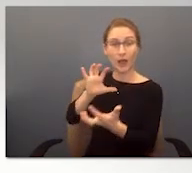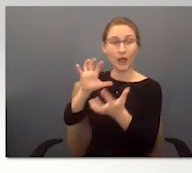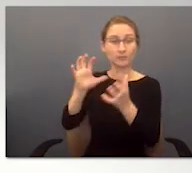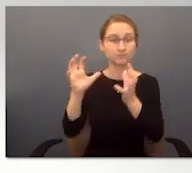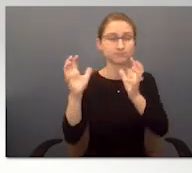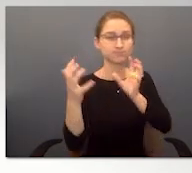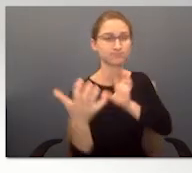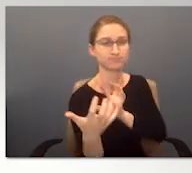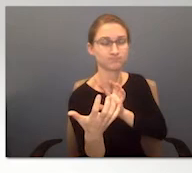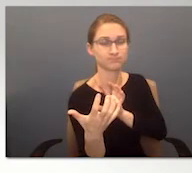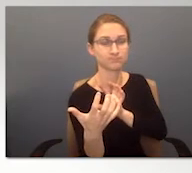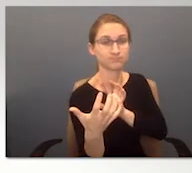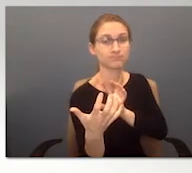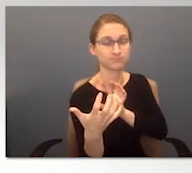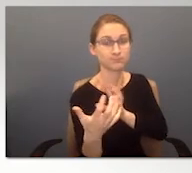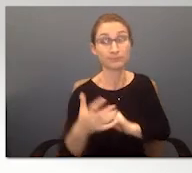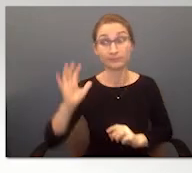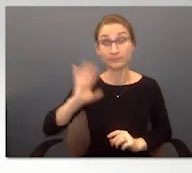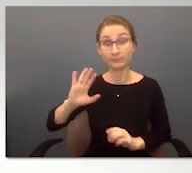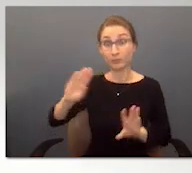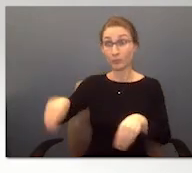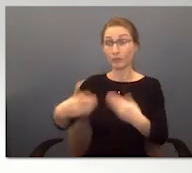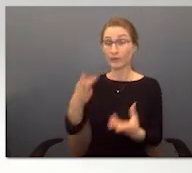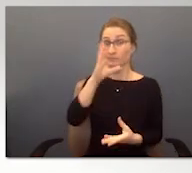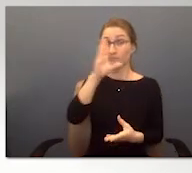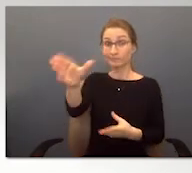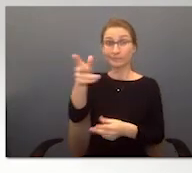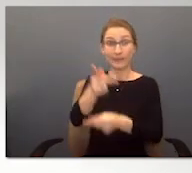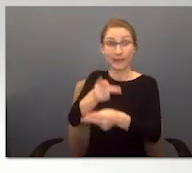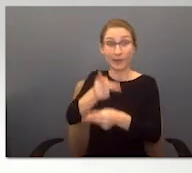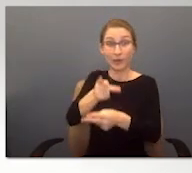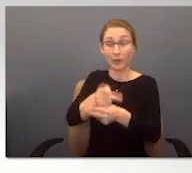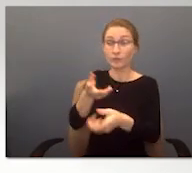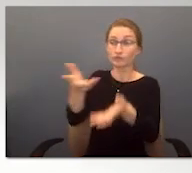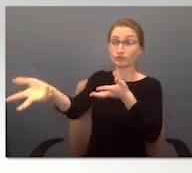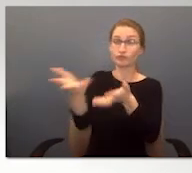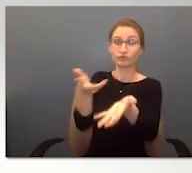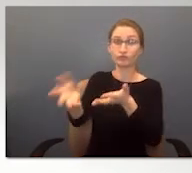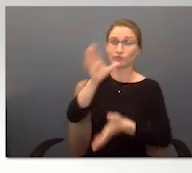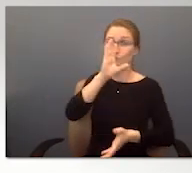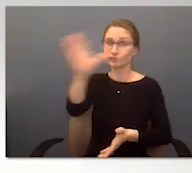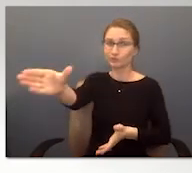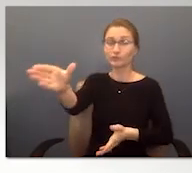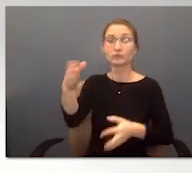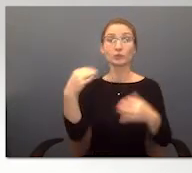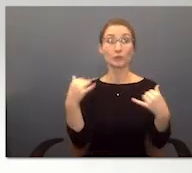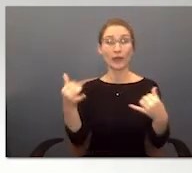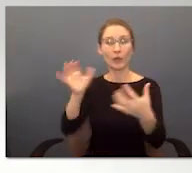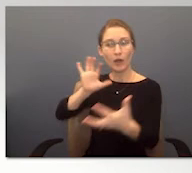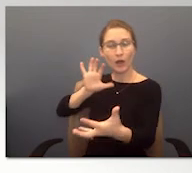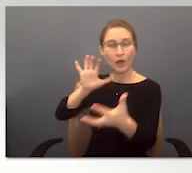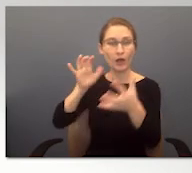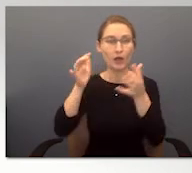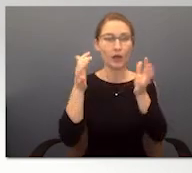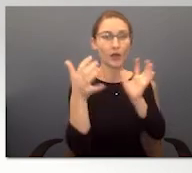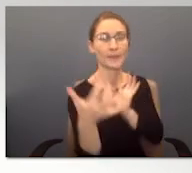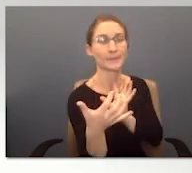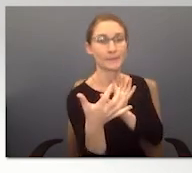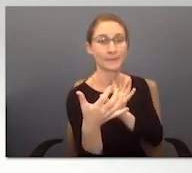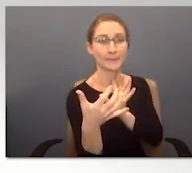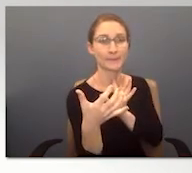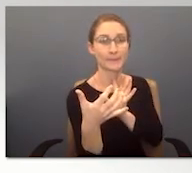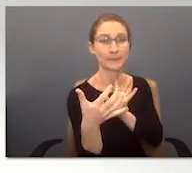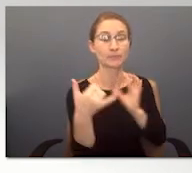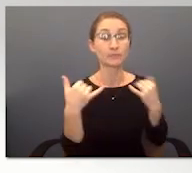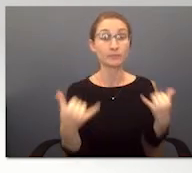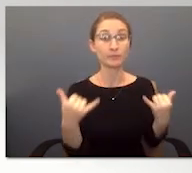of providing direct care services at our sites throughout the state. We transitioned, and now that